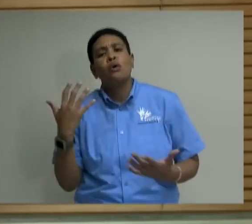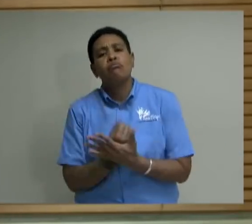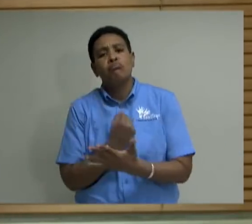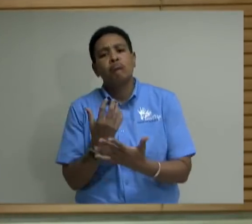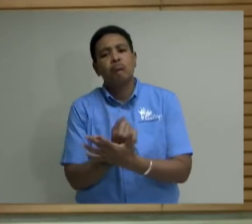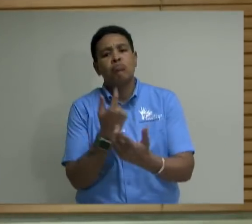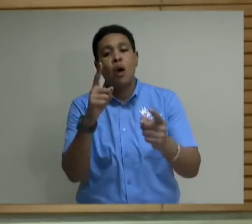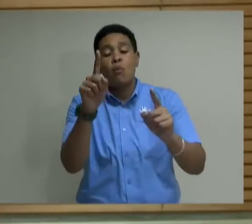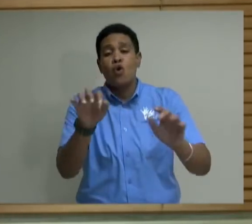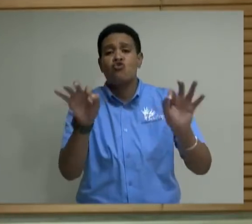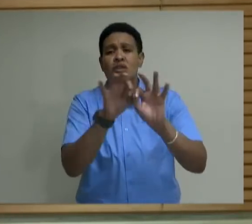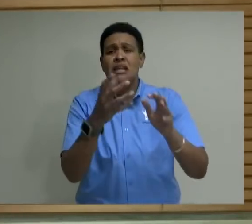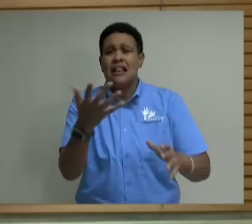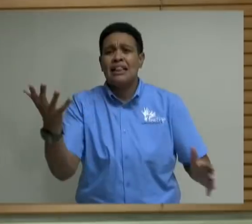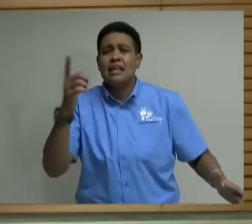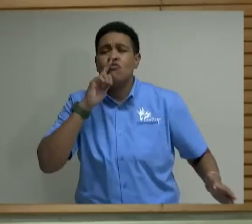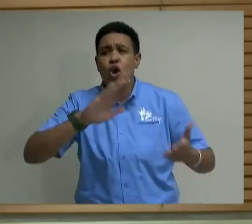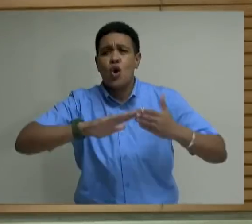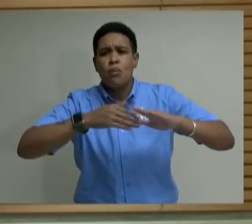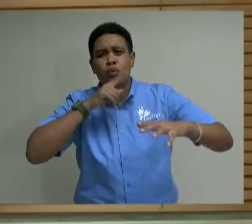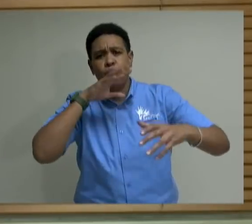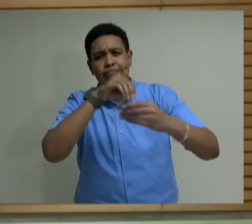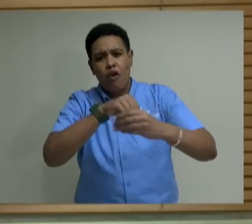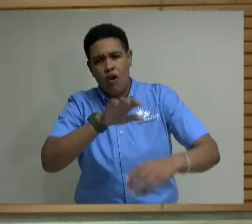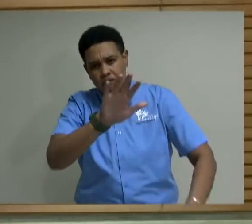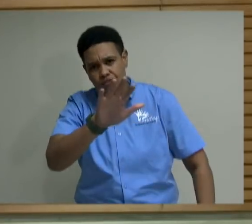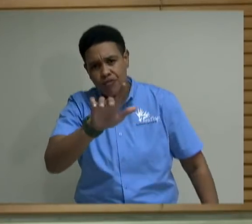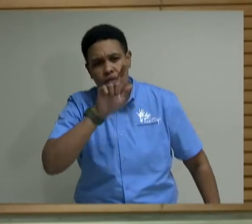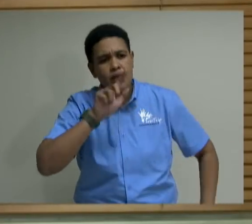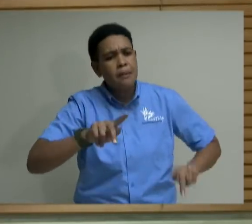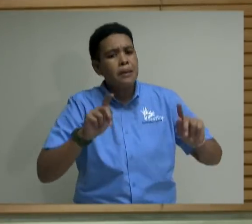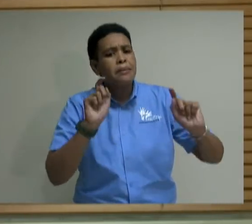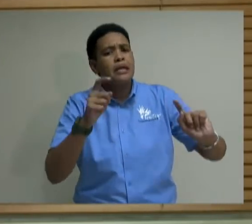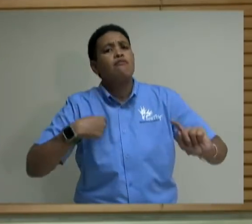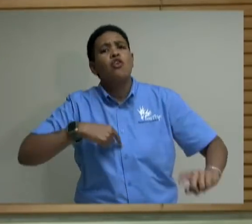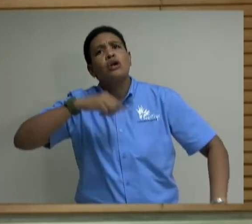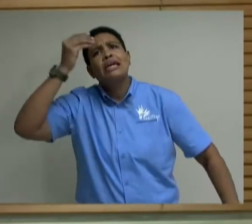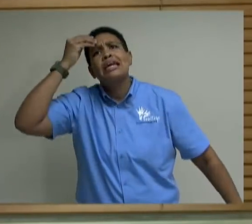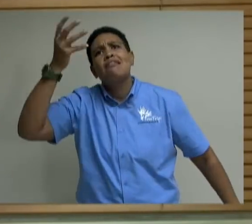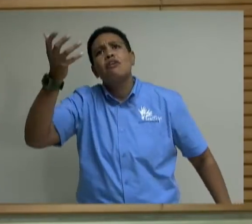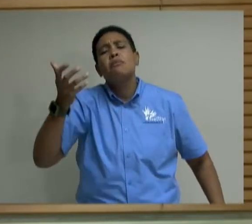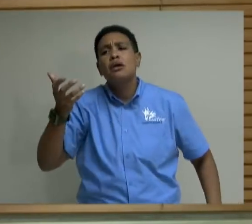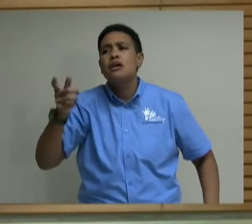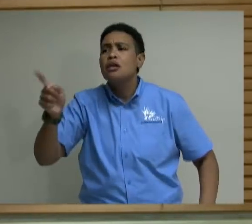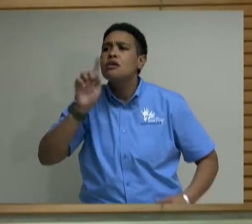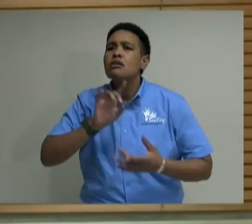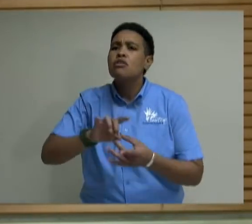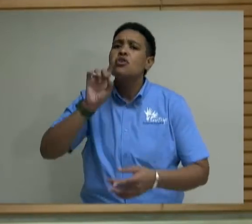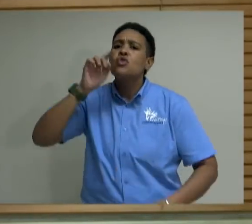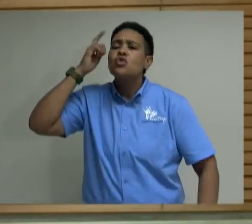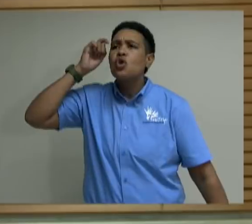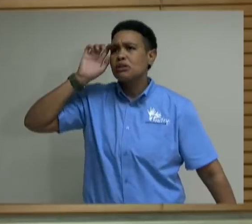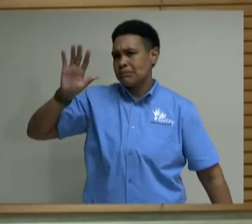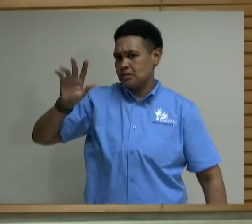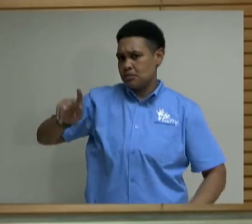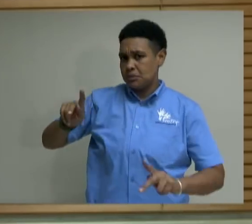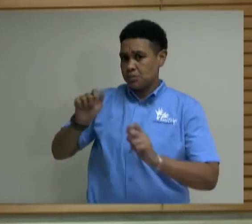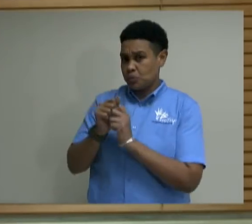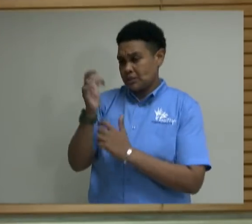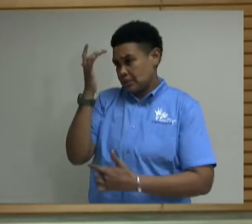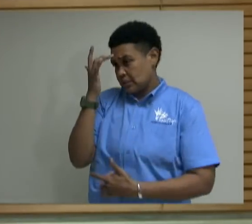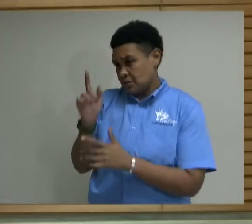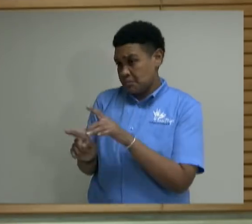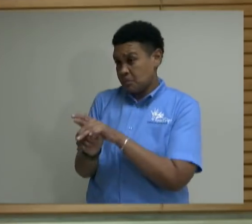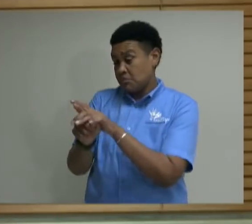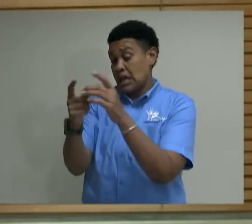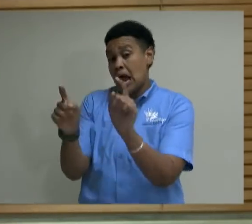critical things was the community being involved. People giving us information as to whether there are suspect cases, persons with symptoms,